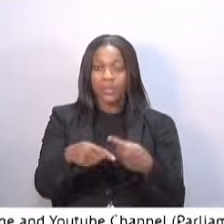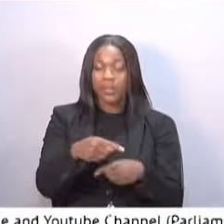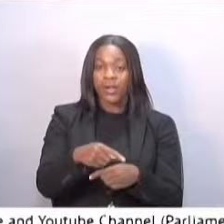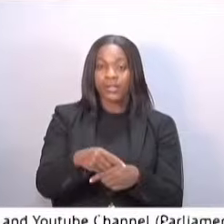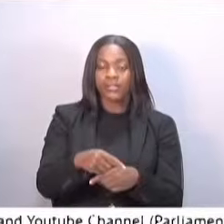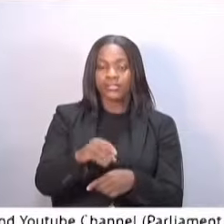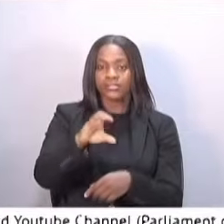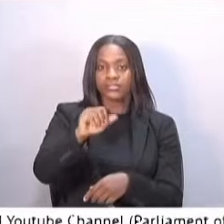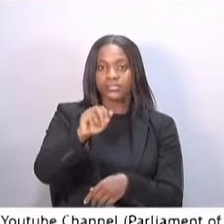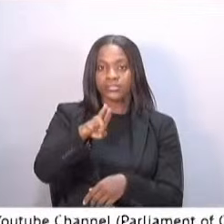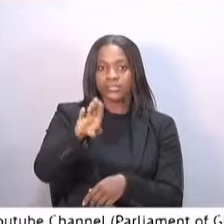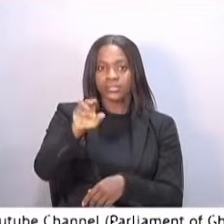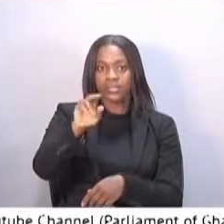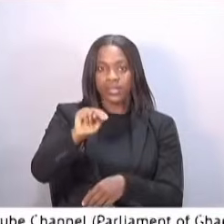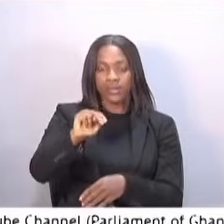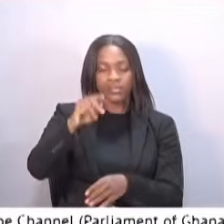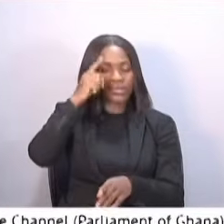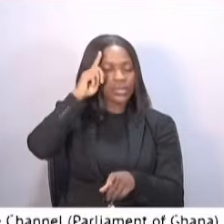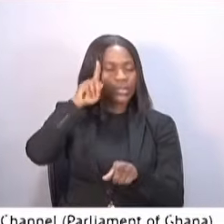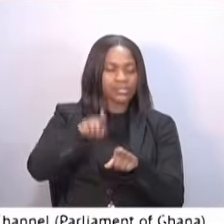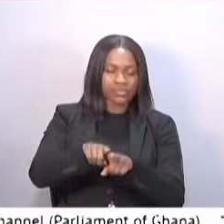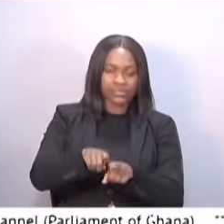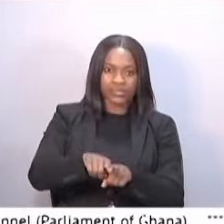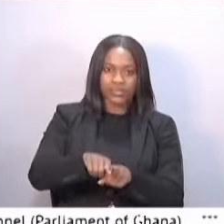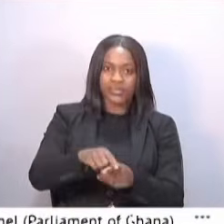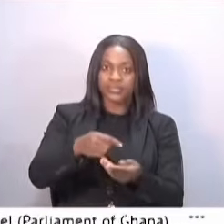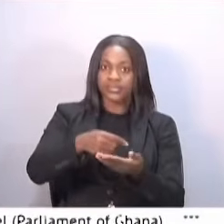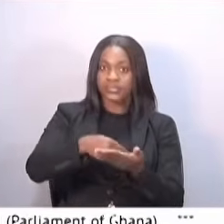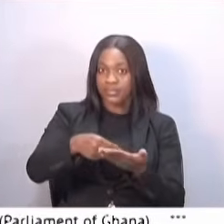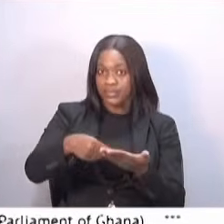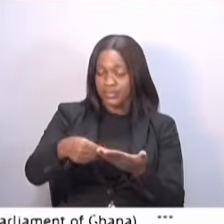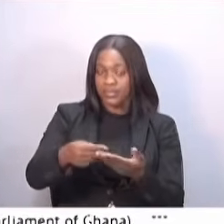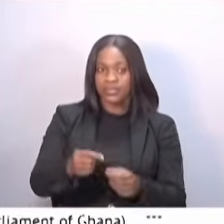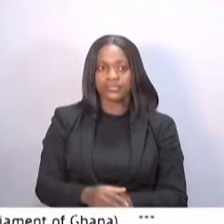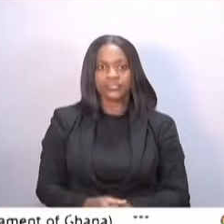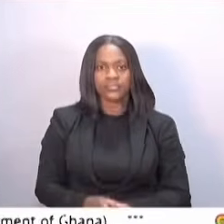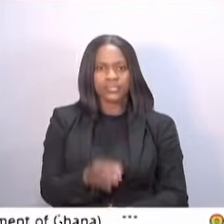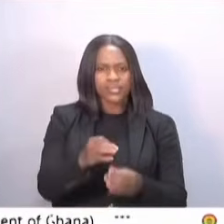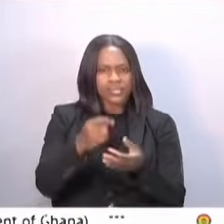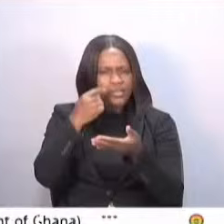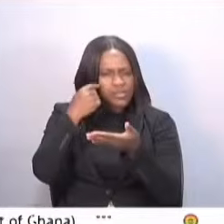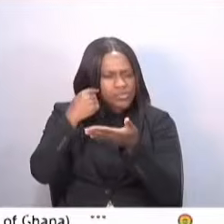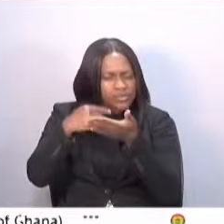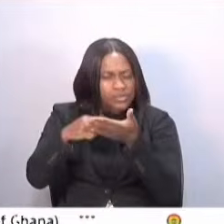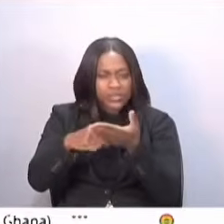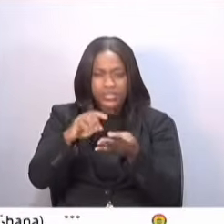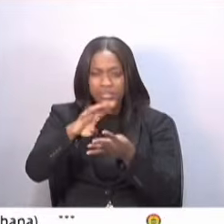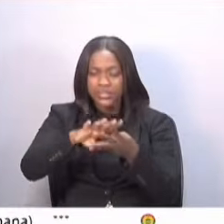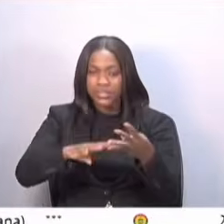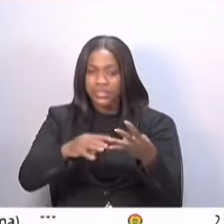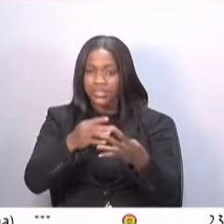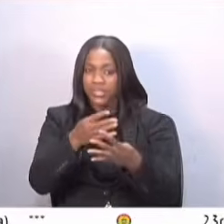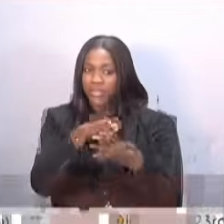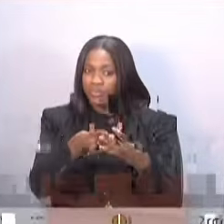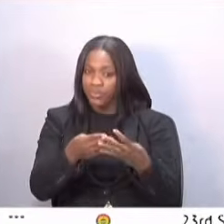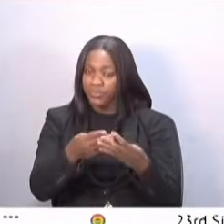carbon agreements we've entered into, 6 of them. Now, if you take time and go through the tables,